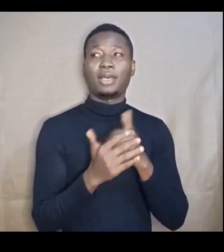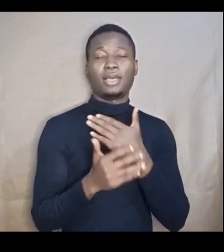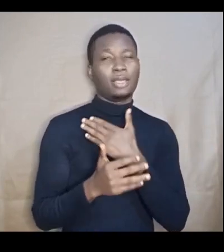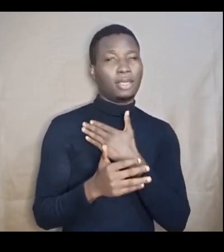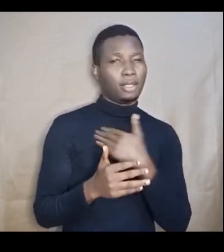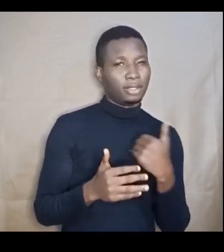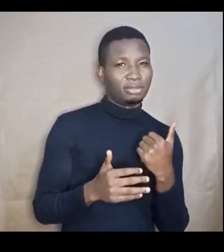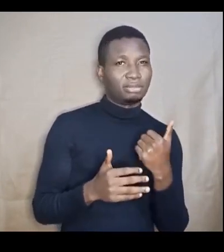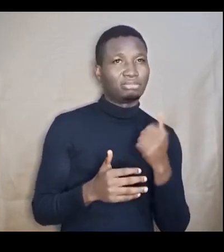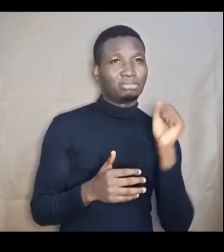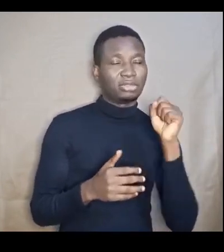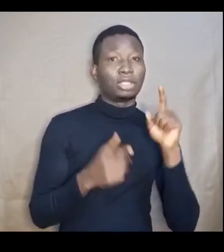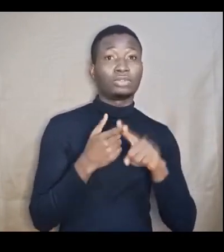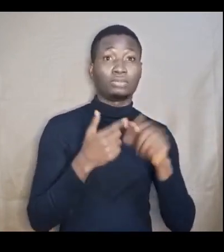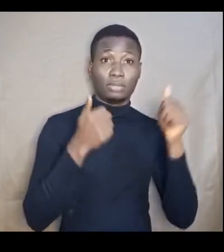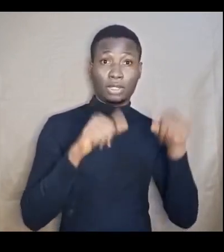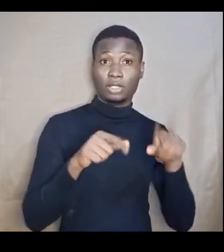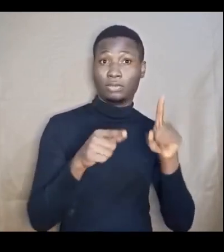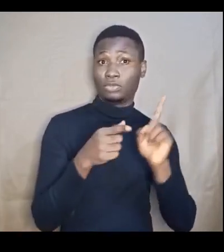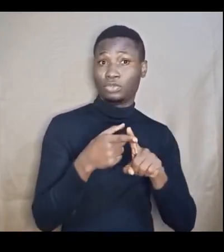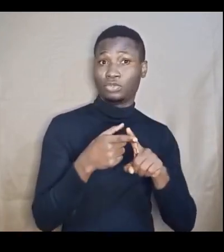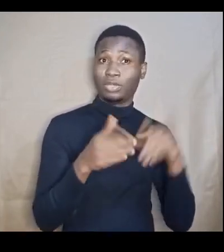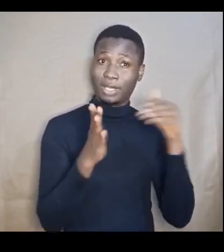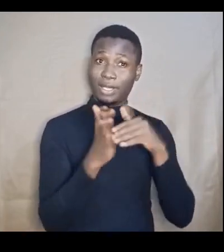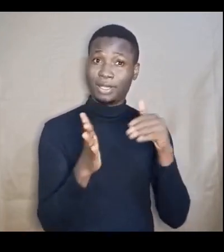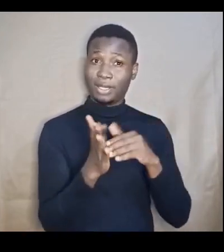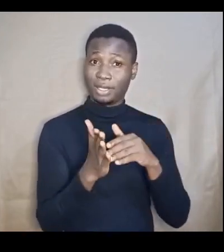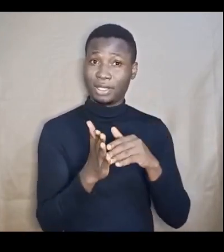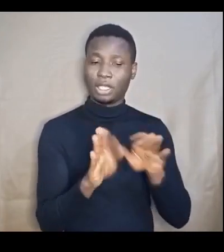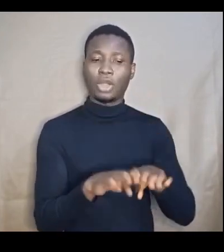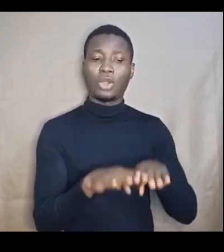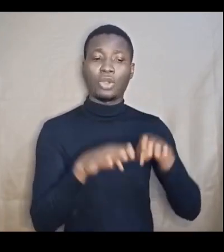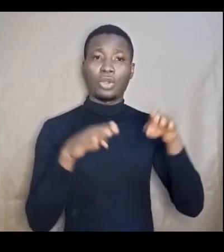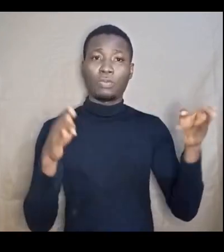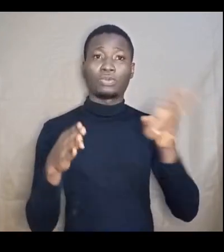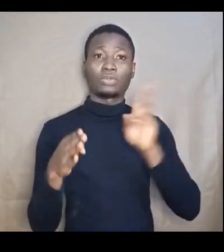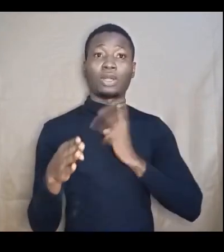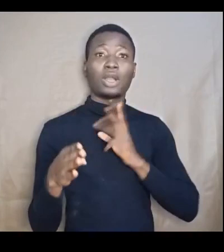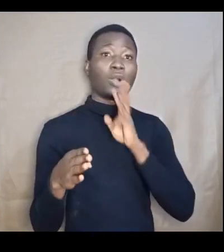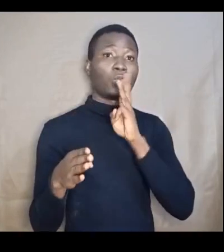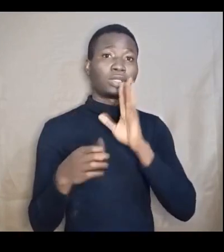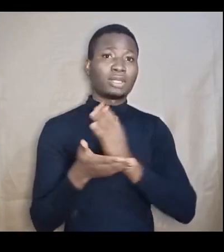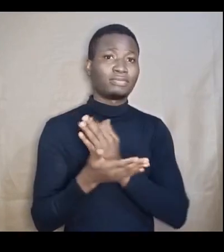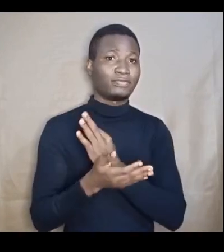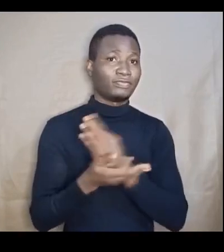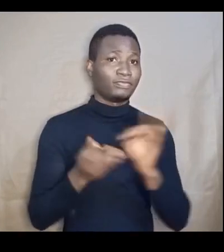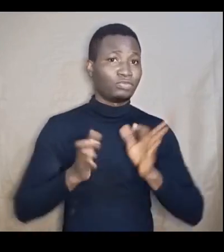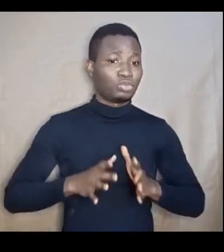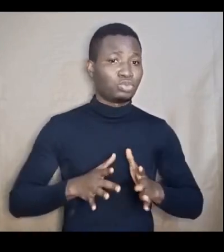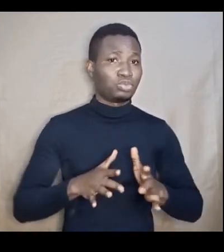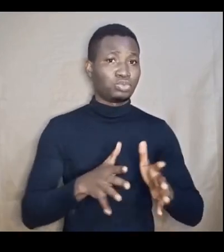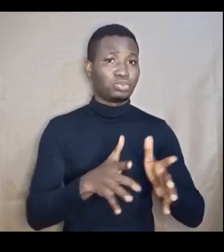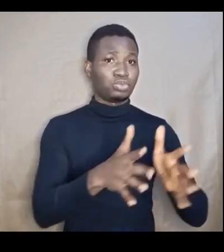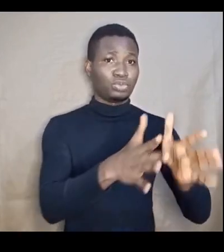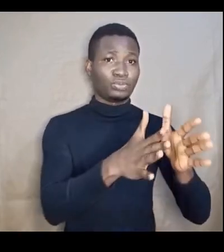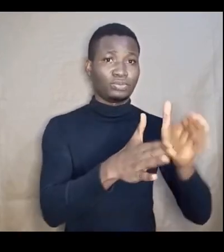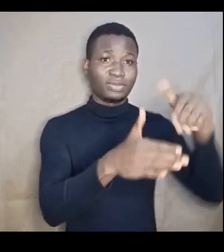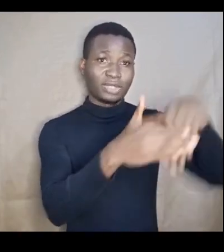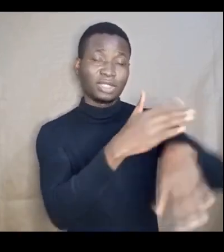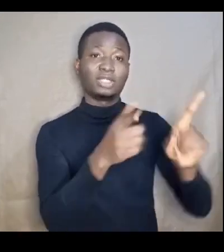particularly to be able to open again the waterway that goes into the River Niger. Over